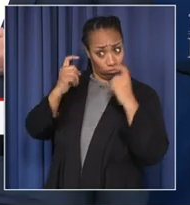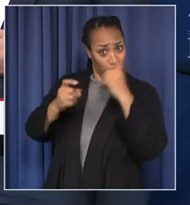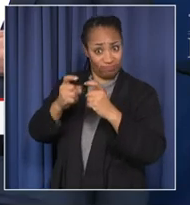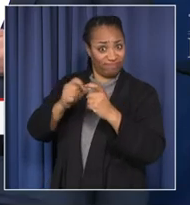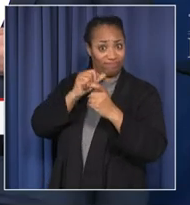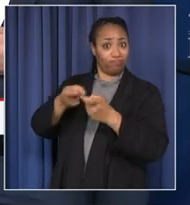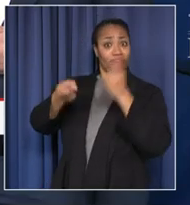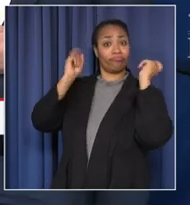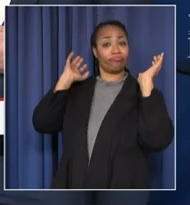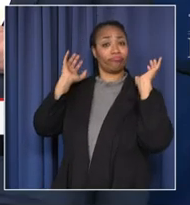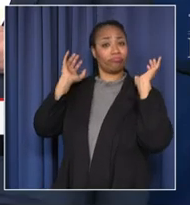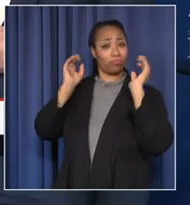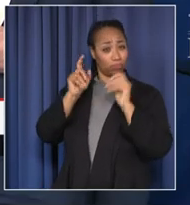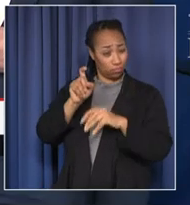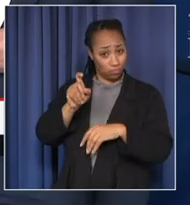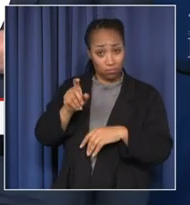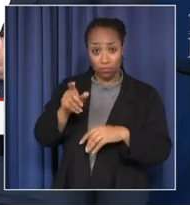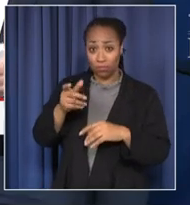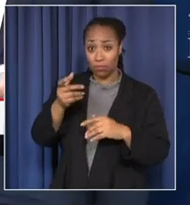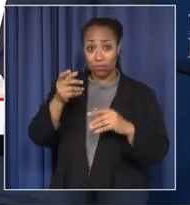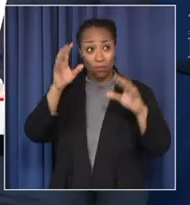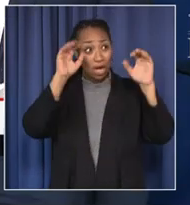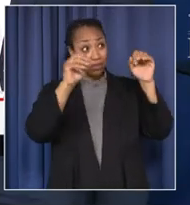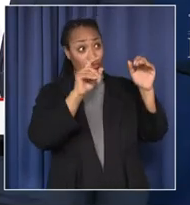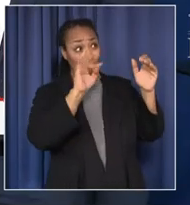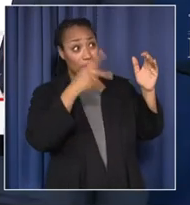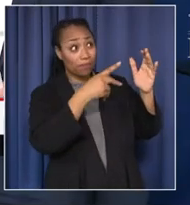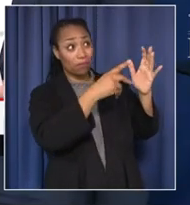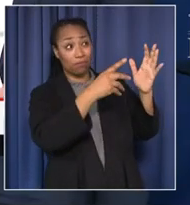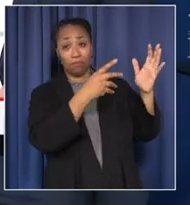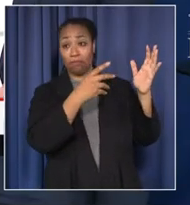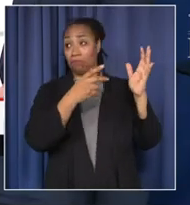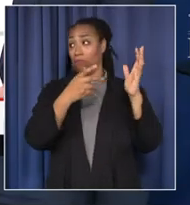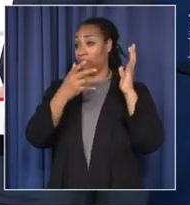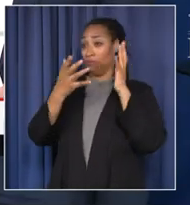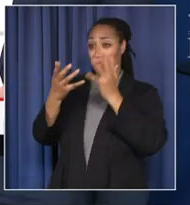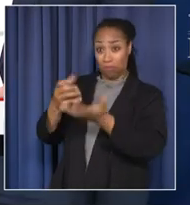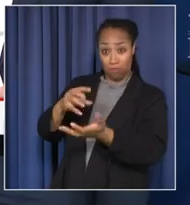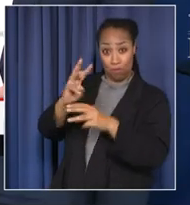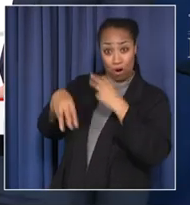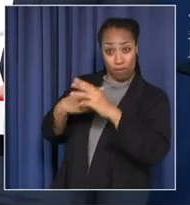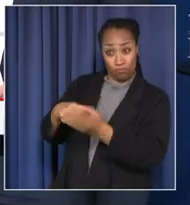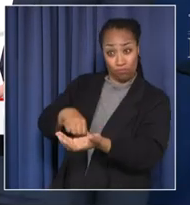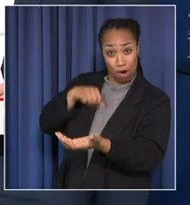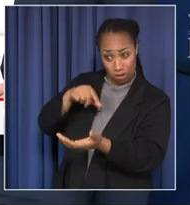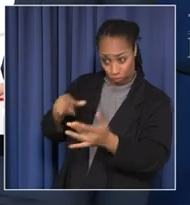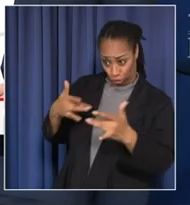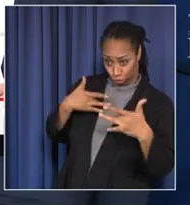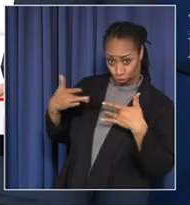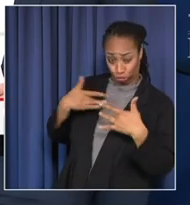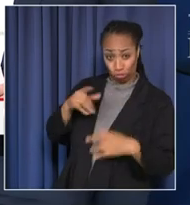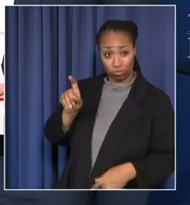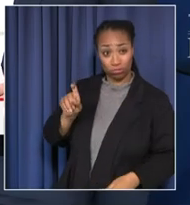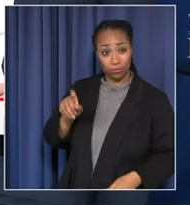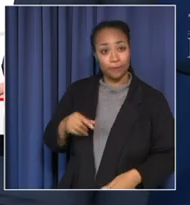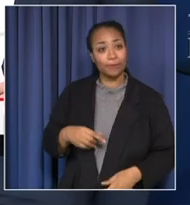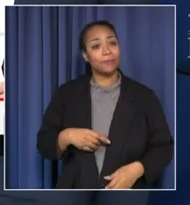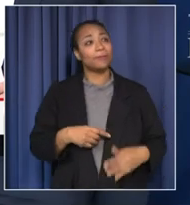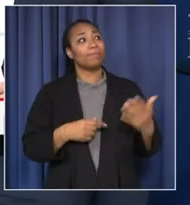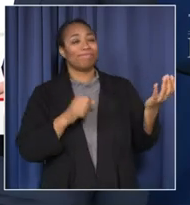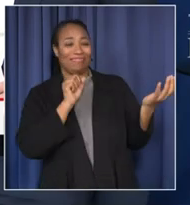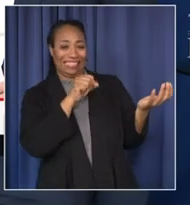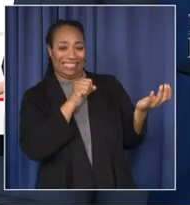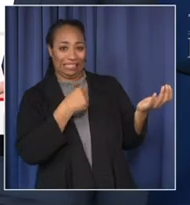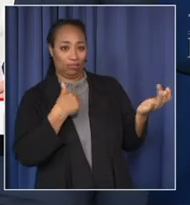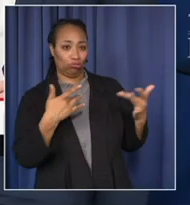I am concerned about it because we have seen a sponsor pull out, and keep in mind that